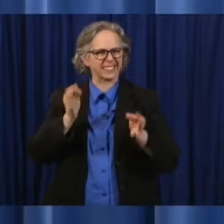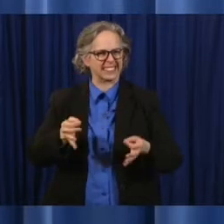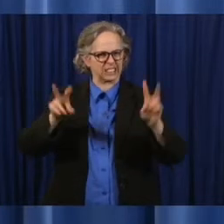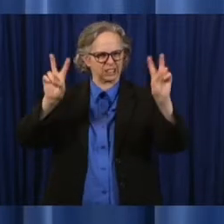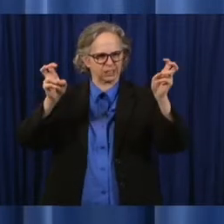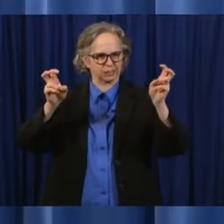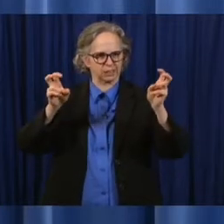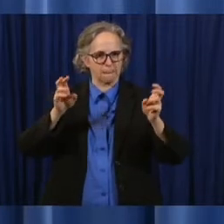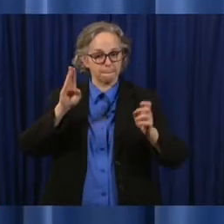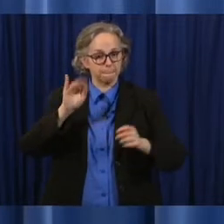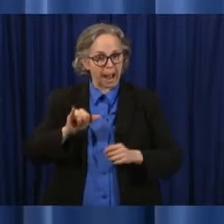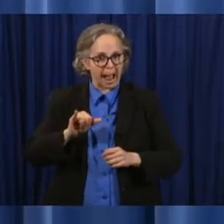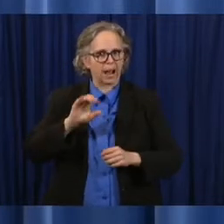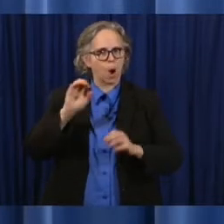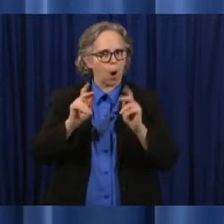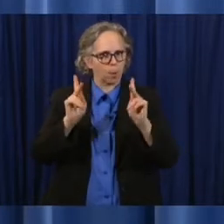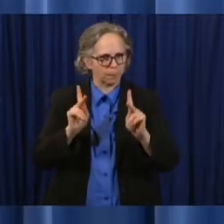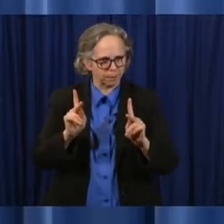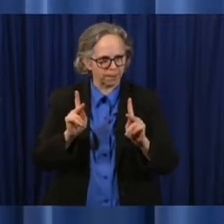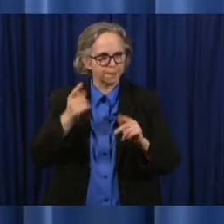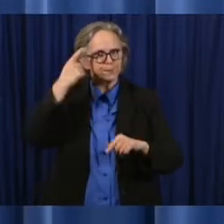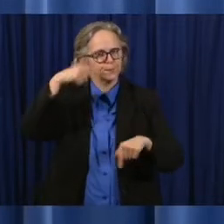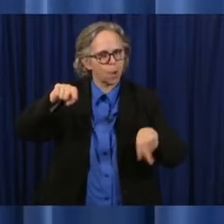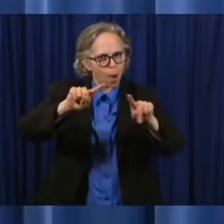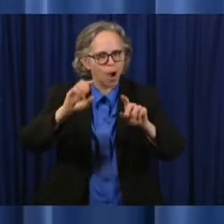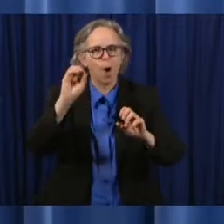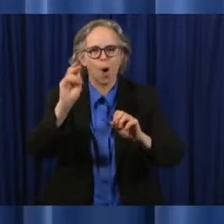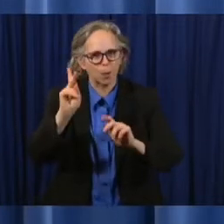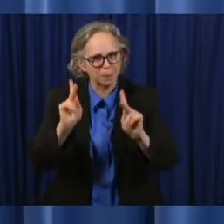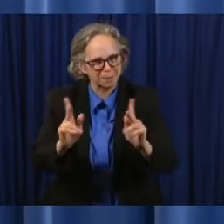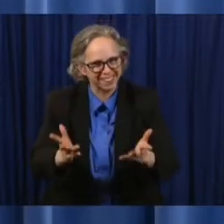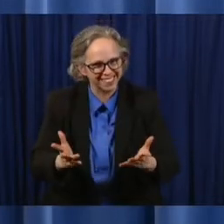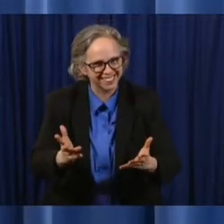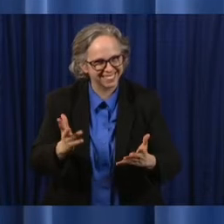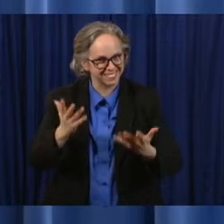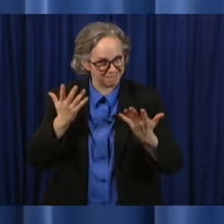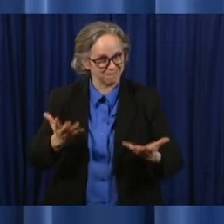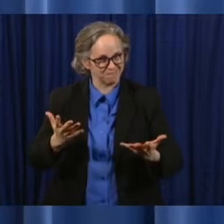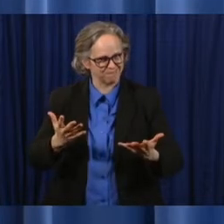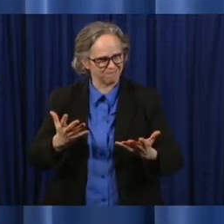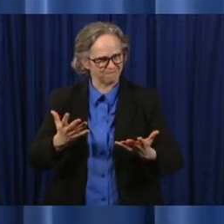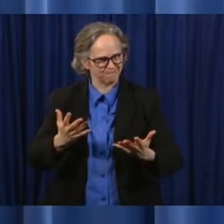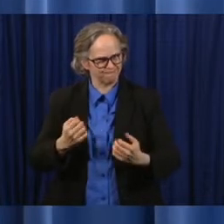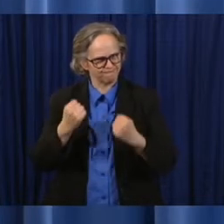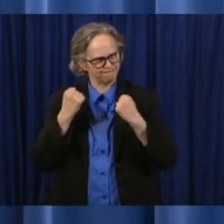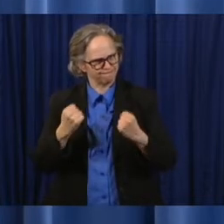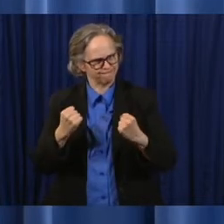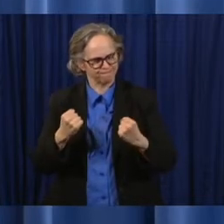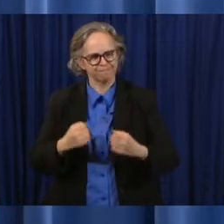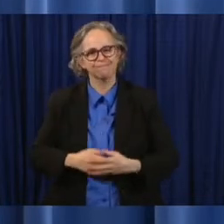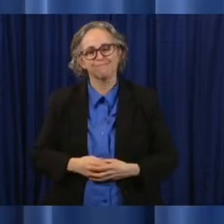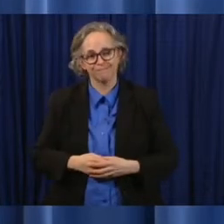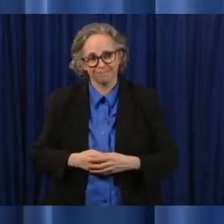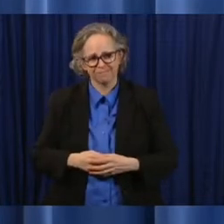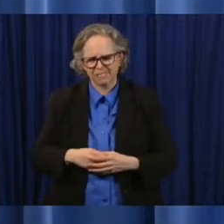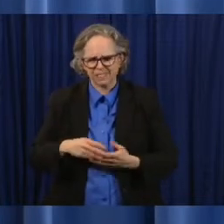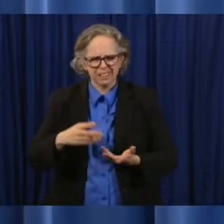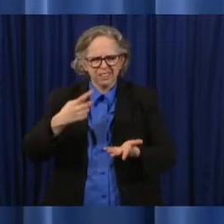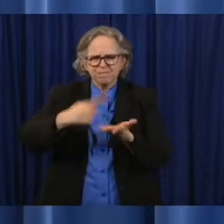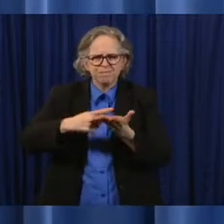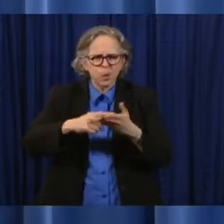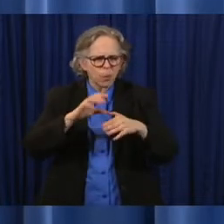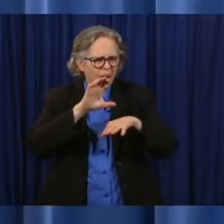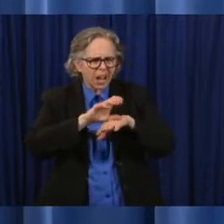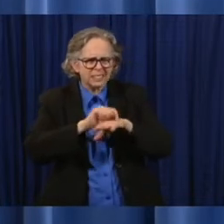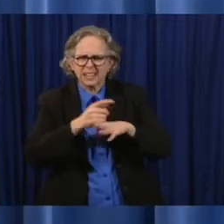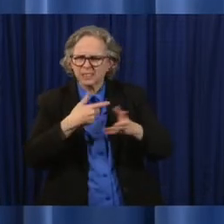Ohioans. I consulted and continued to consult. I actually continued